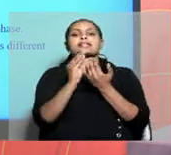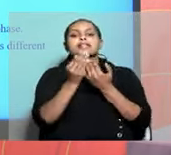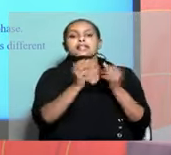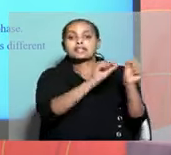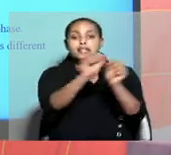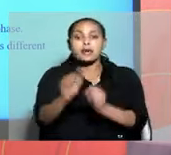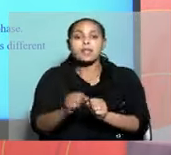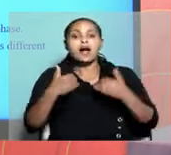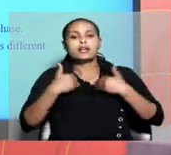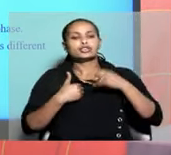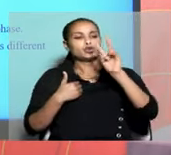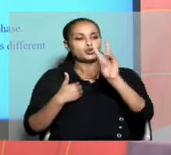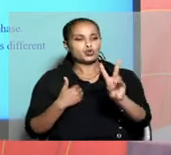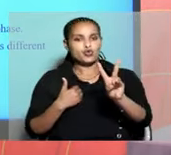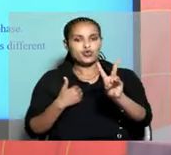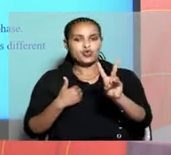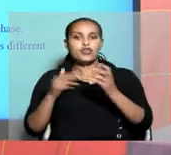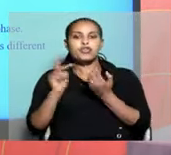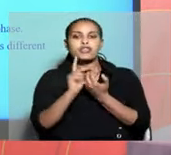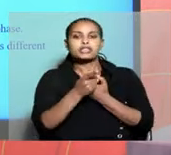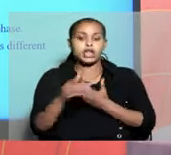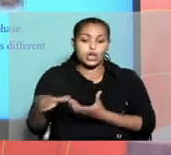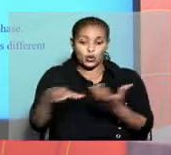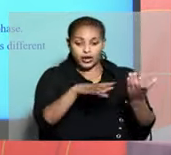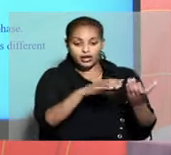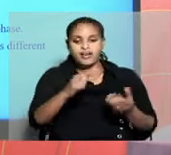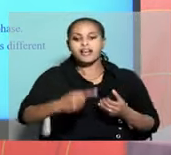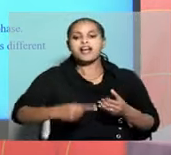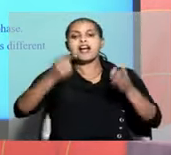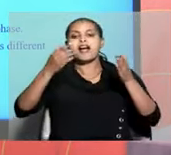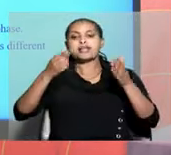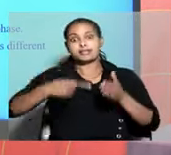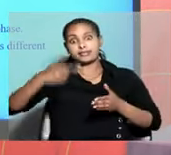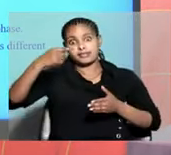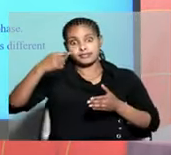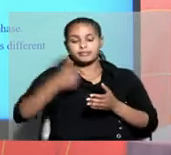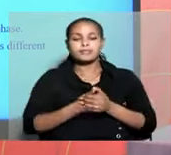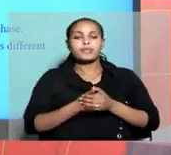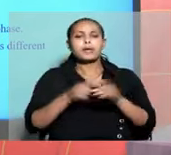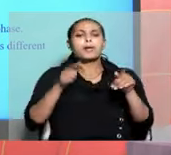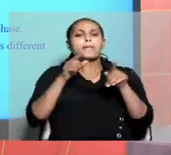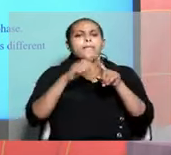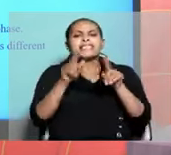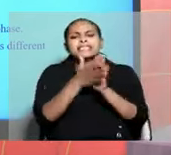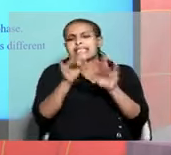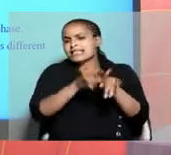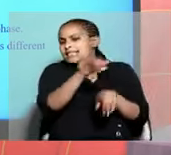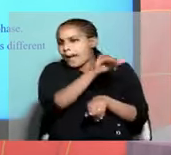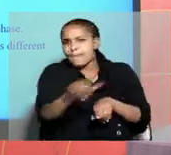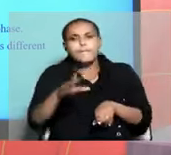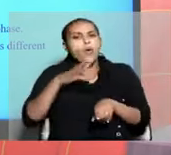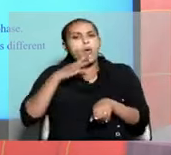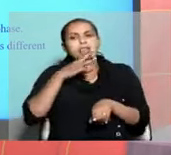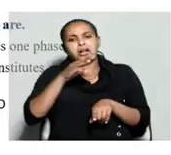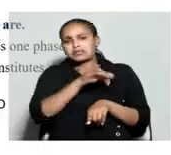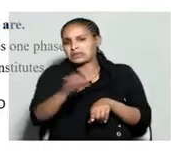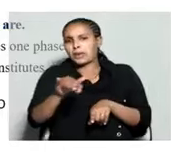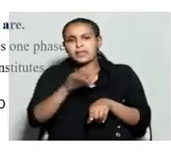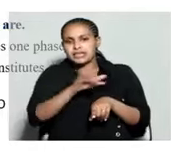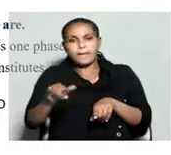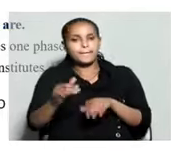system has two phases, liquid and gas, but the same substance, which is water.